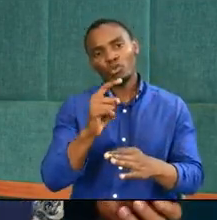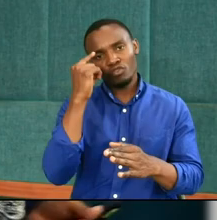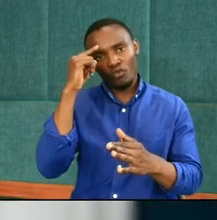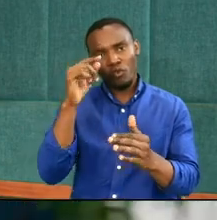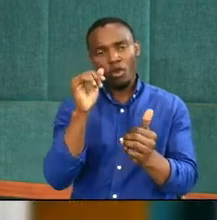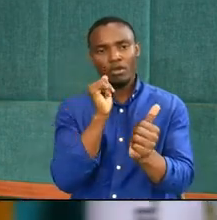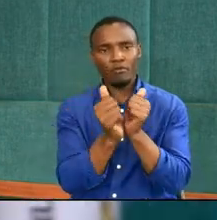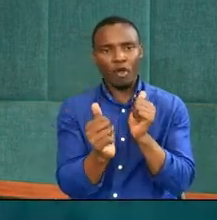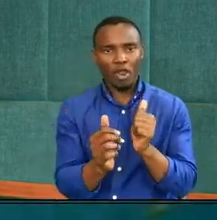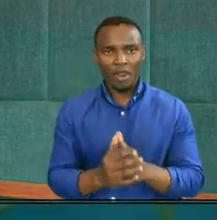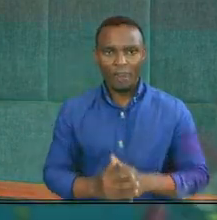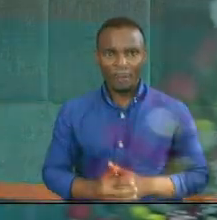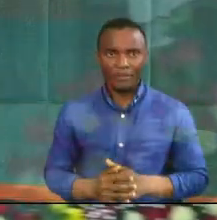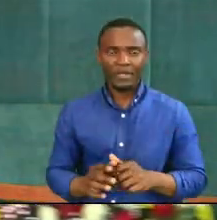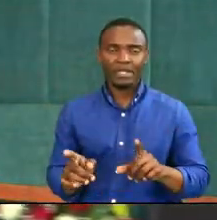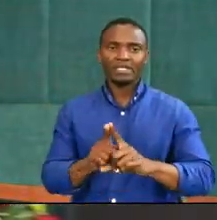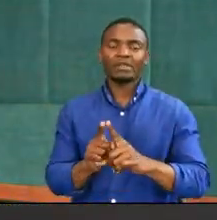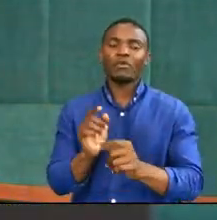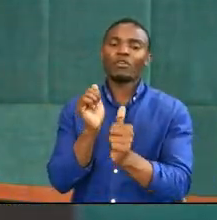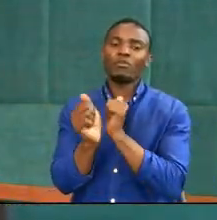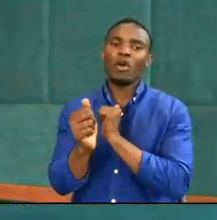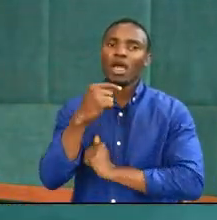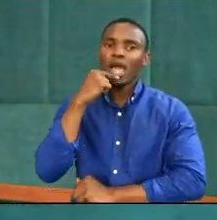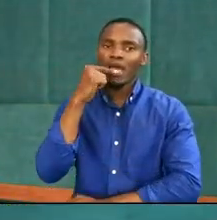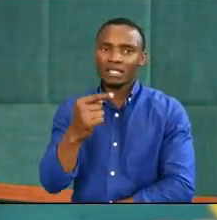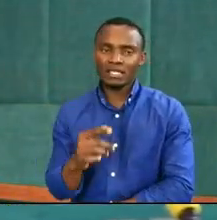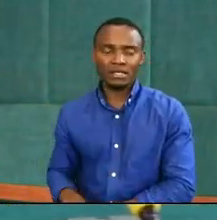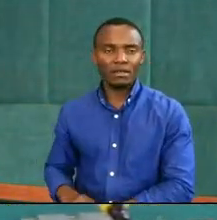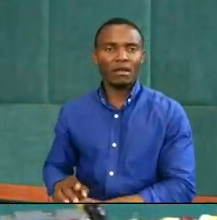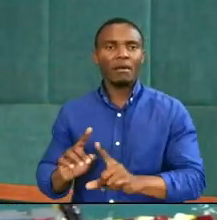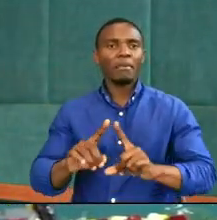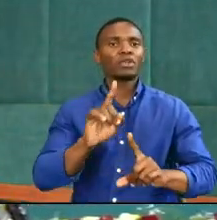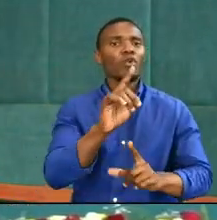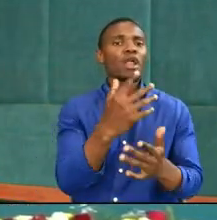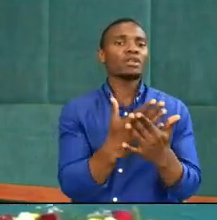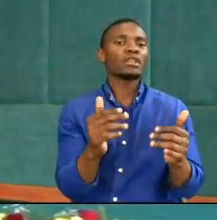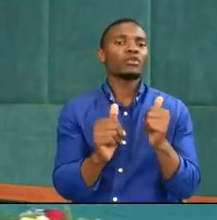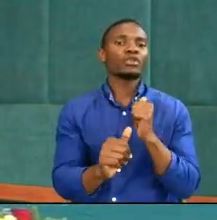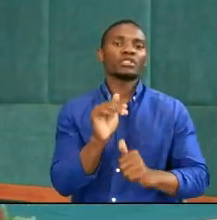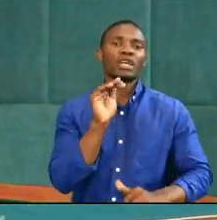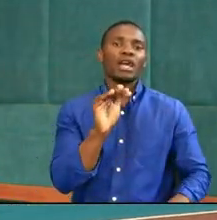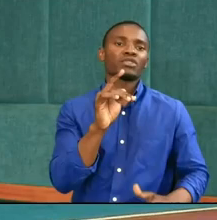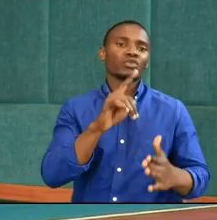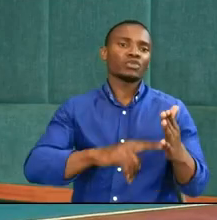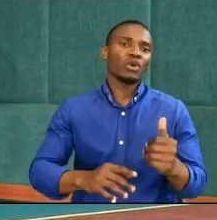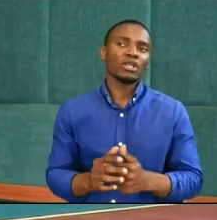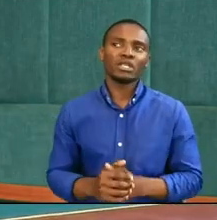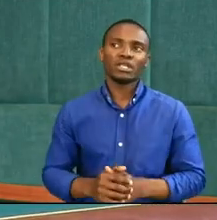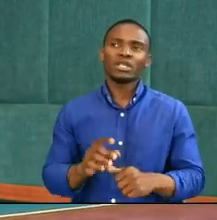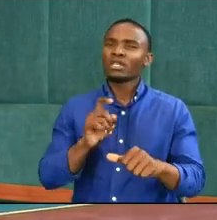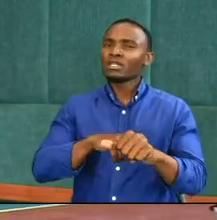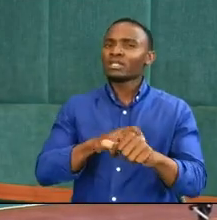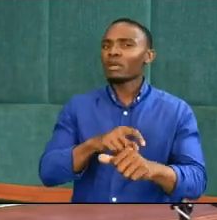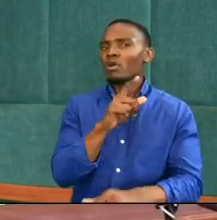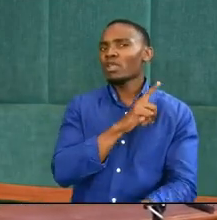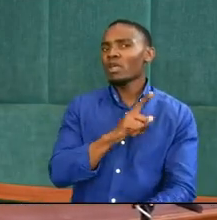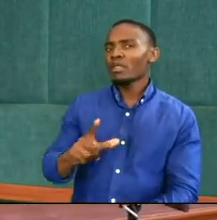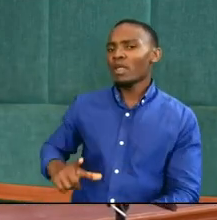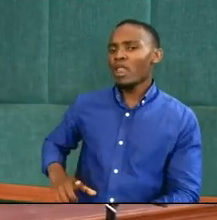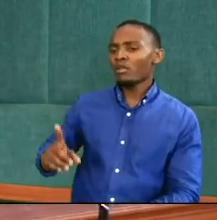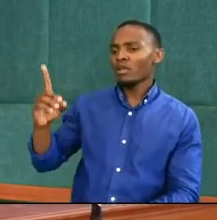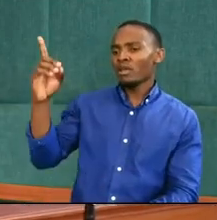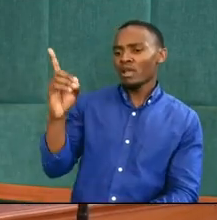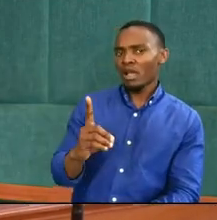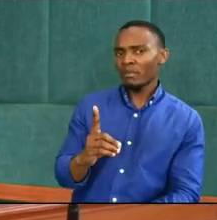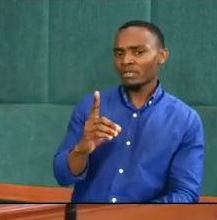Right? Number of things. And Paul responded to them. But one of the things they asked about is when the Lord comes back. Whether